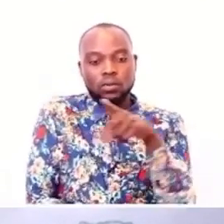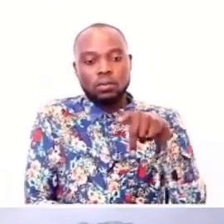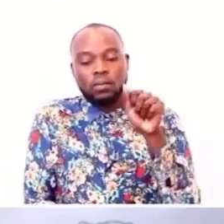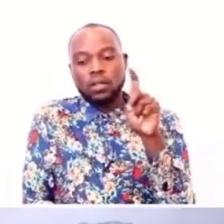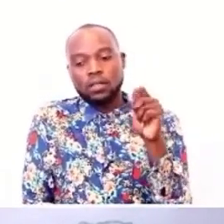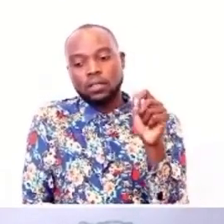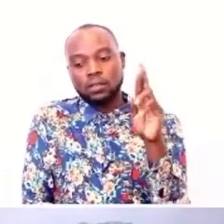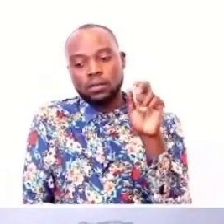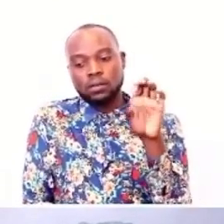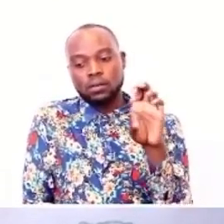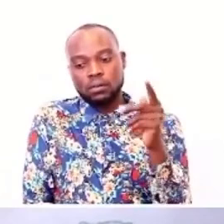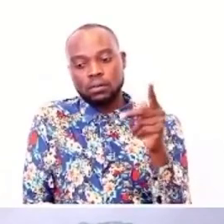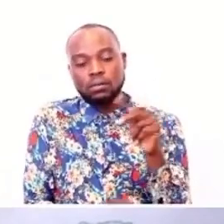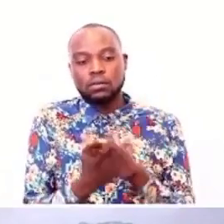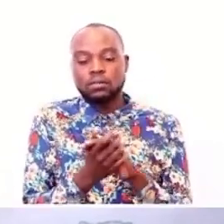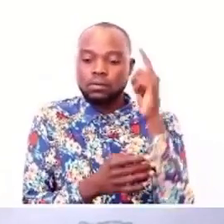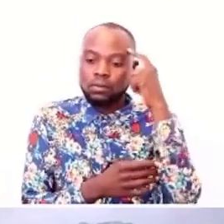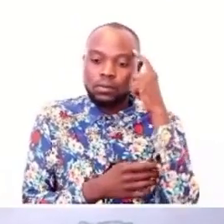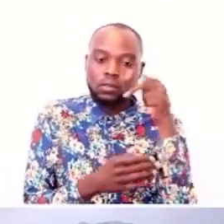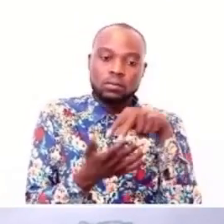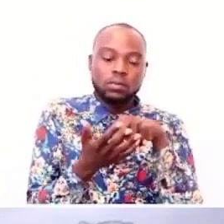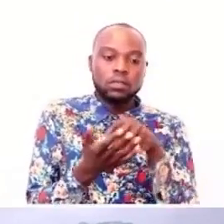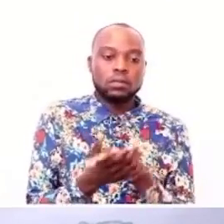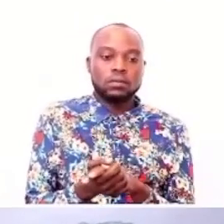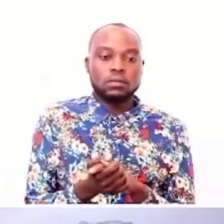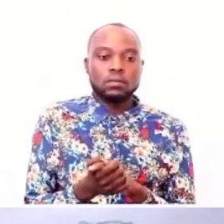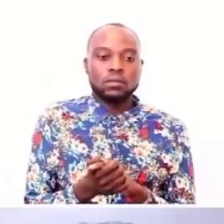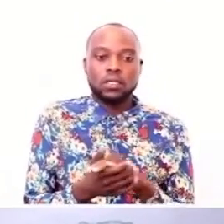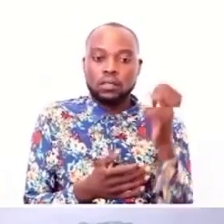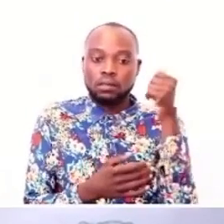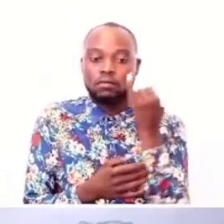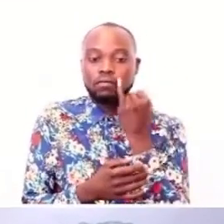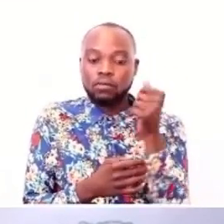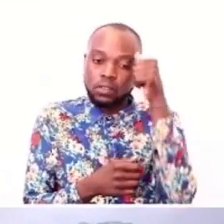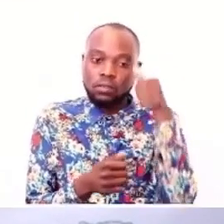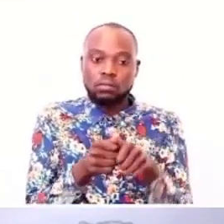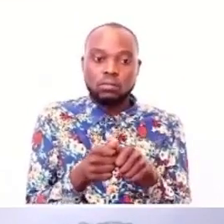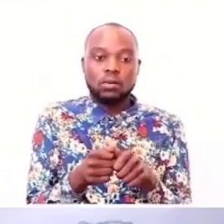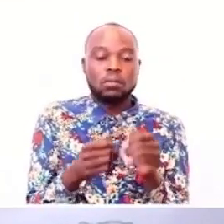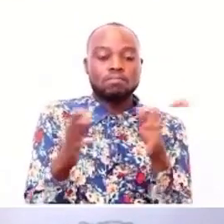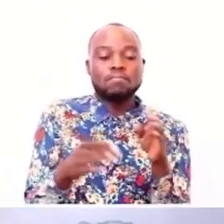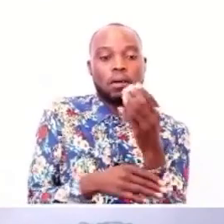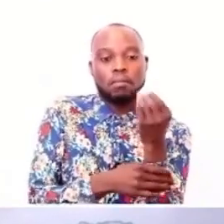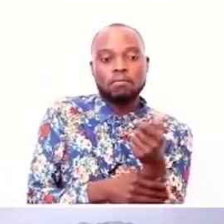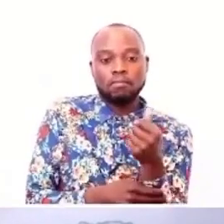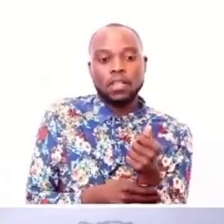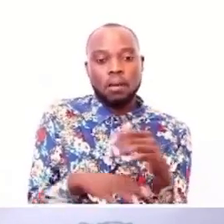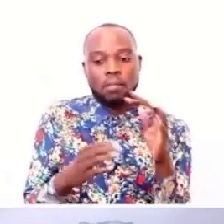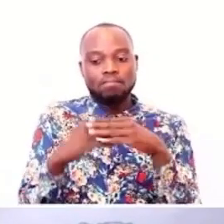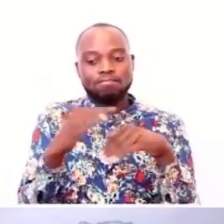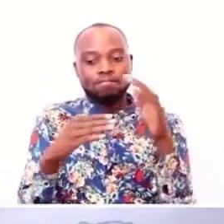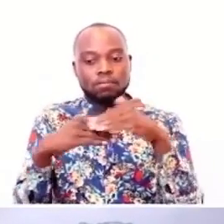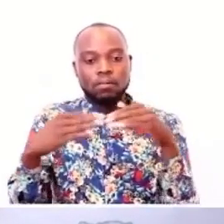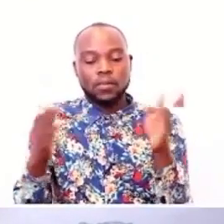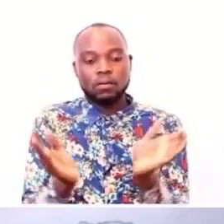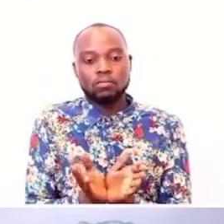independence, meaning knowledge independence. And if we remember rightly, it was public finance that bails out companies in